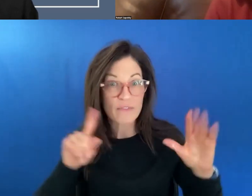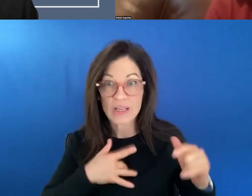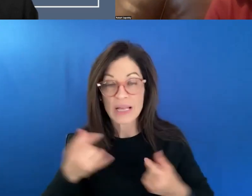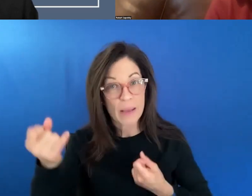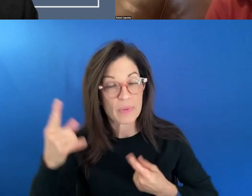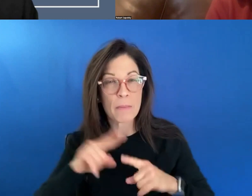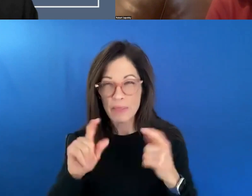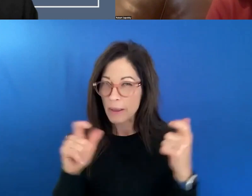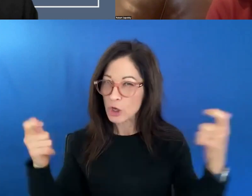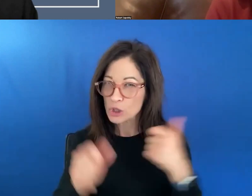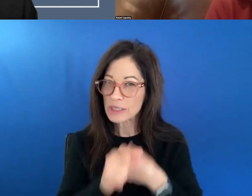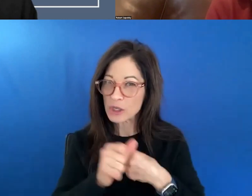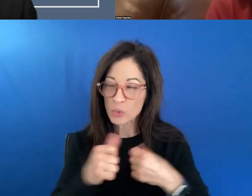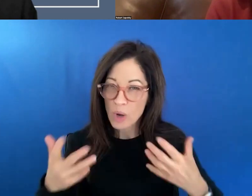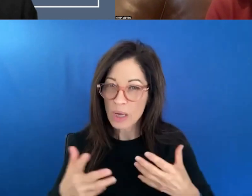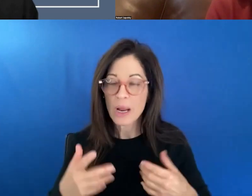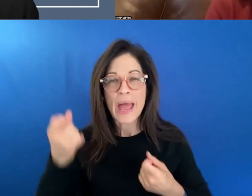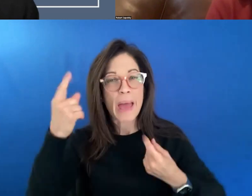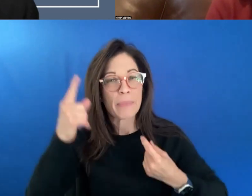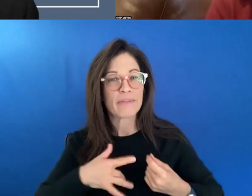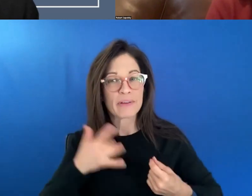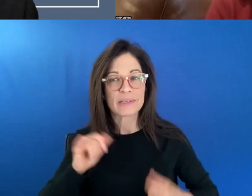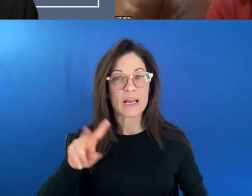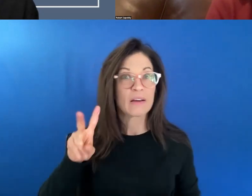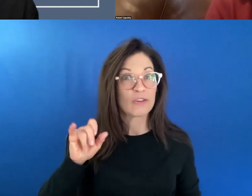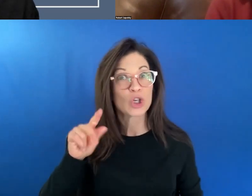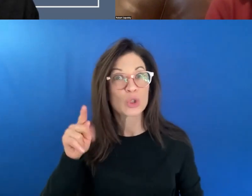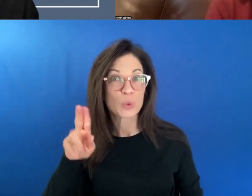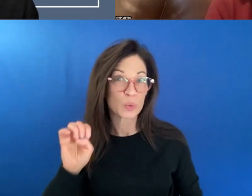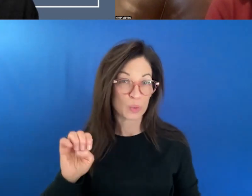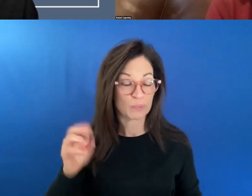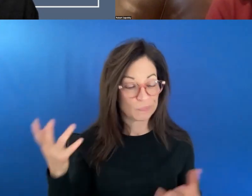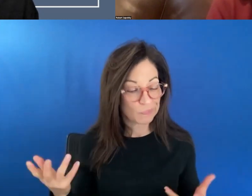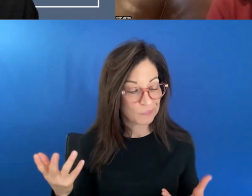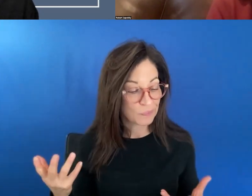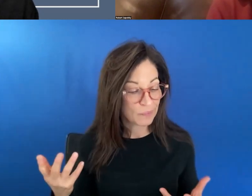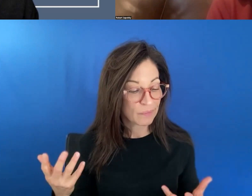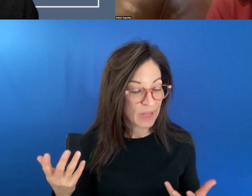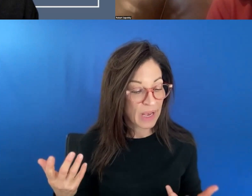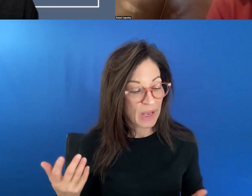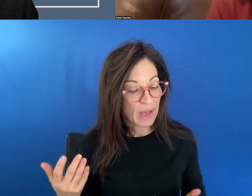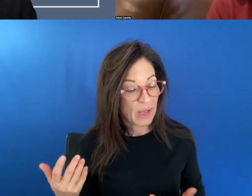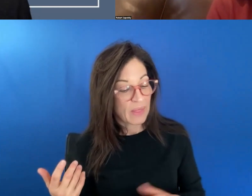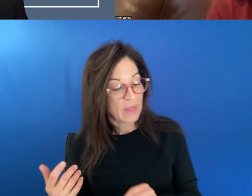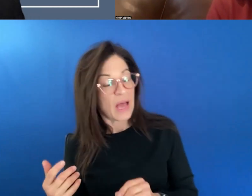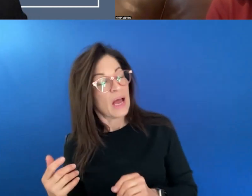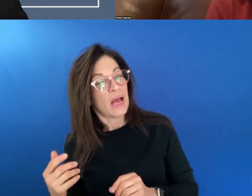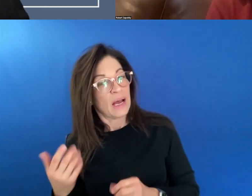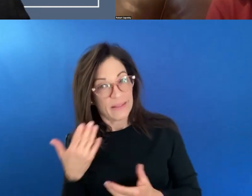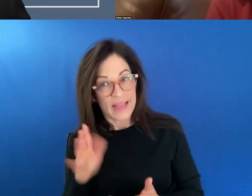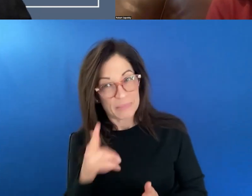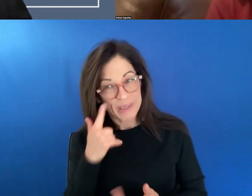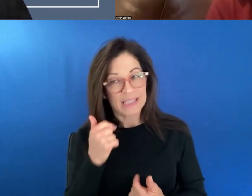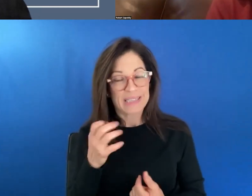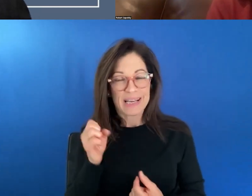point is that empathy will seem like a virtue in and of itself. And that's kind of a trap these days because empathy is such